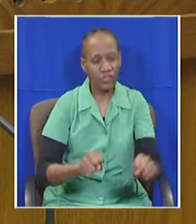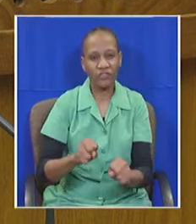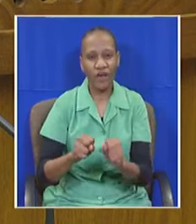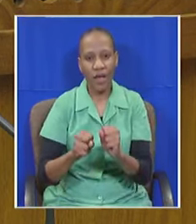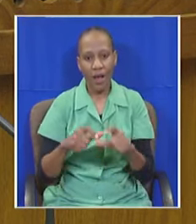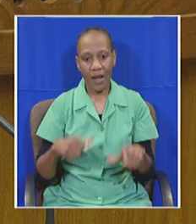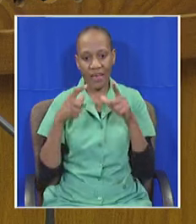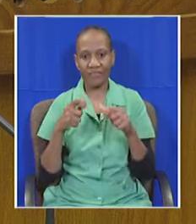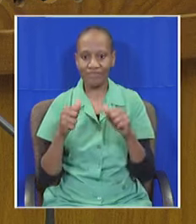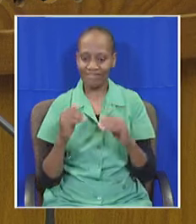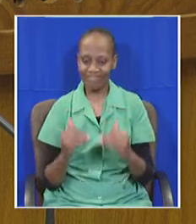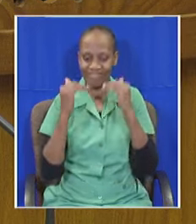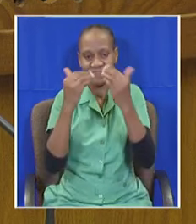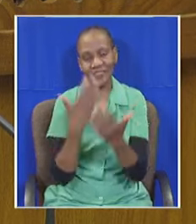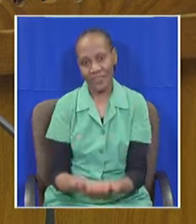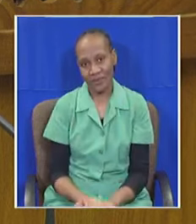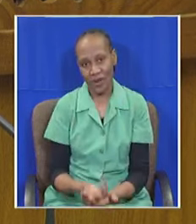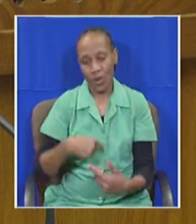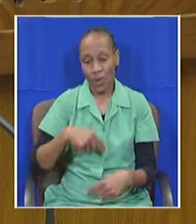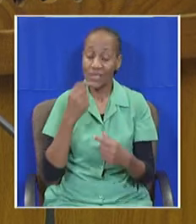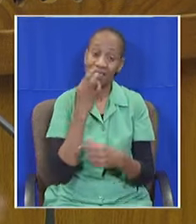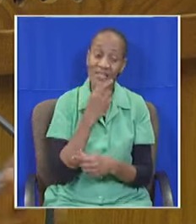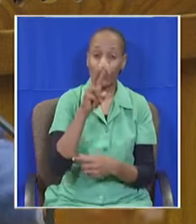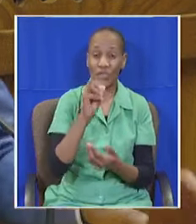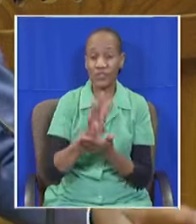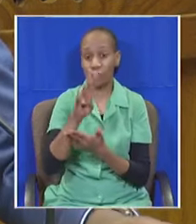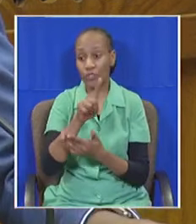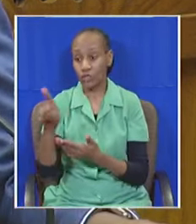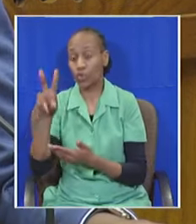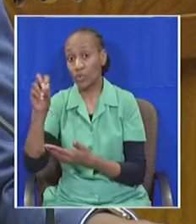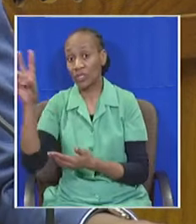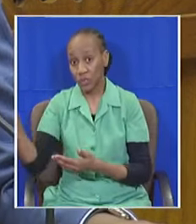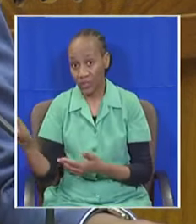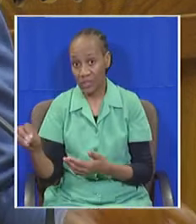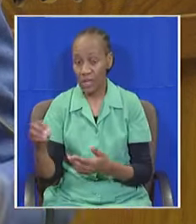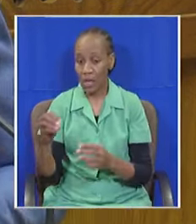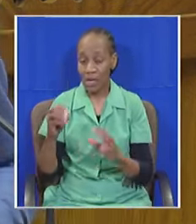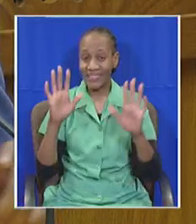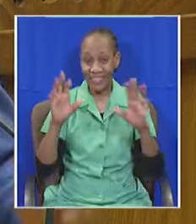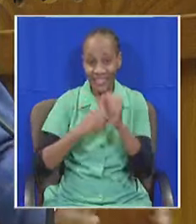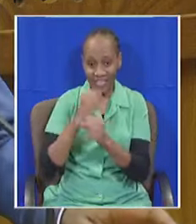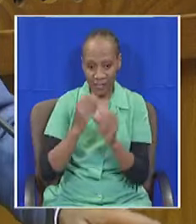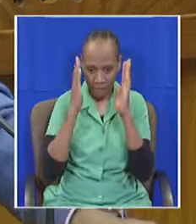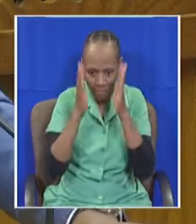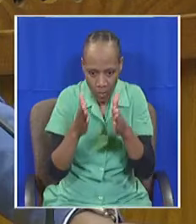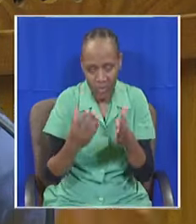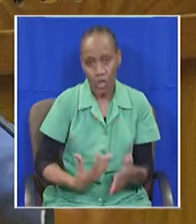sustainable livelihoods. We have declared 2014 to 2024 as the decade of the artisan with the sole aim of